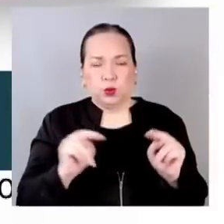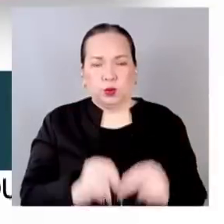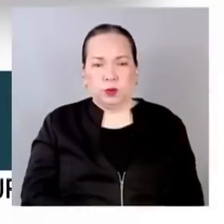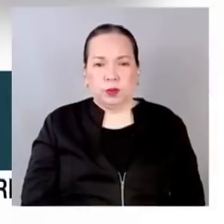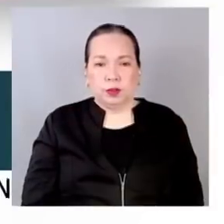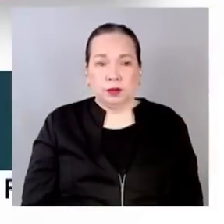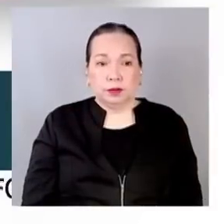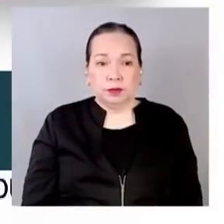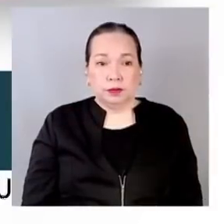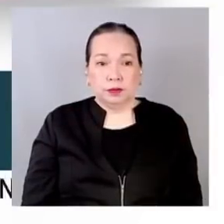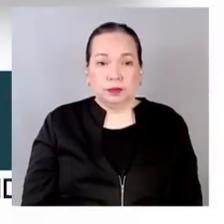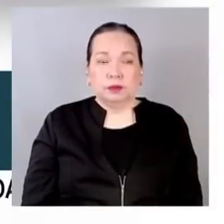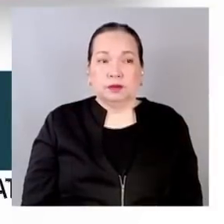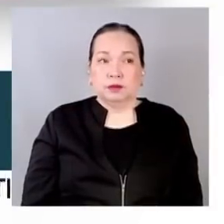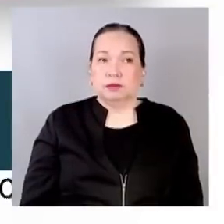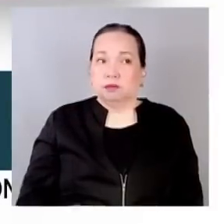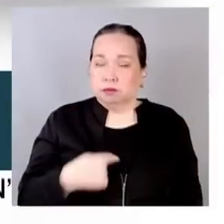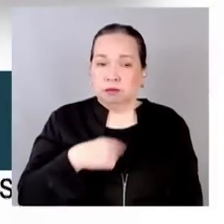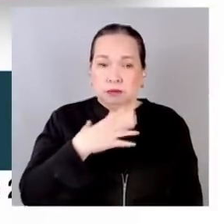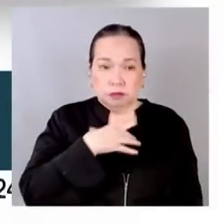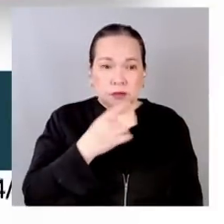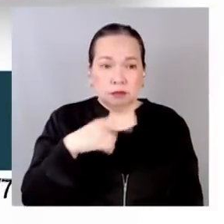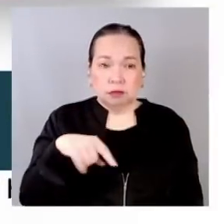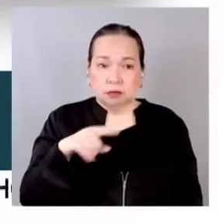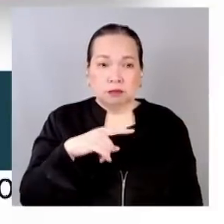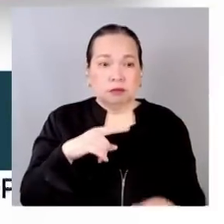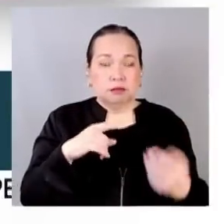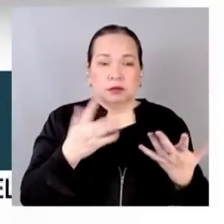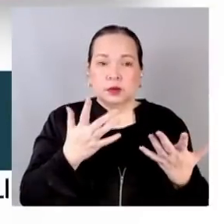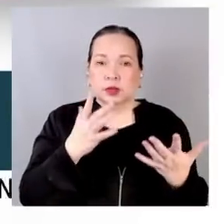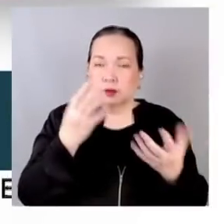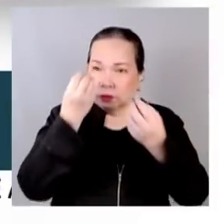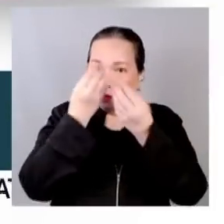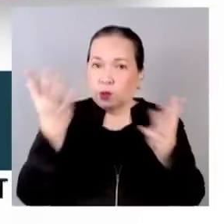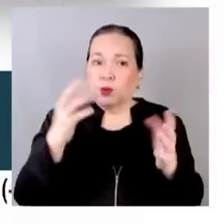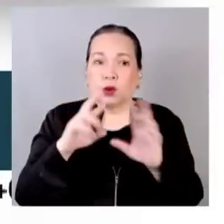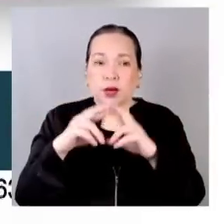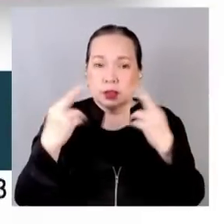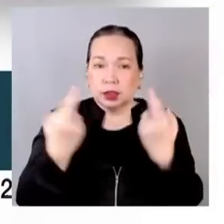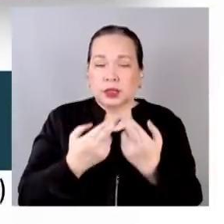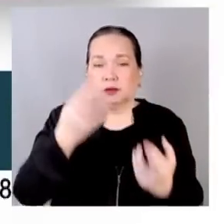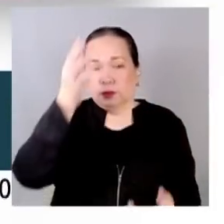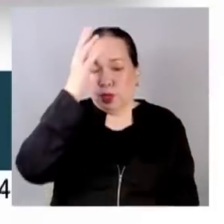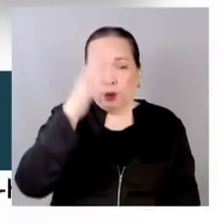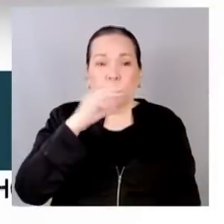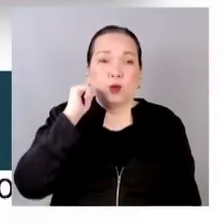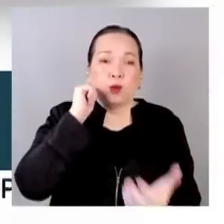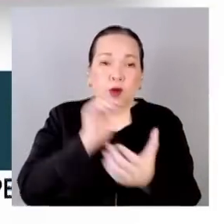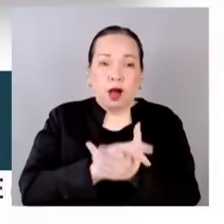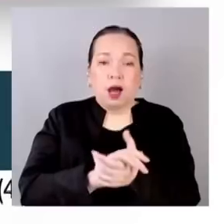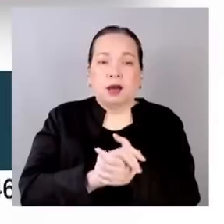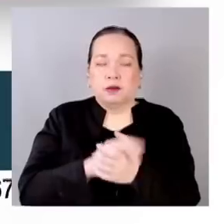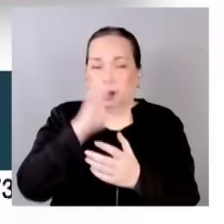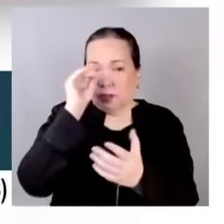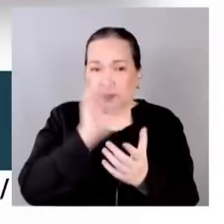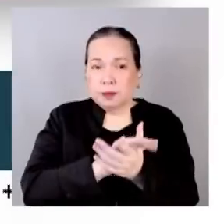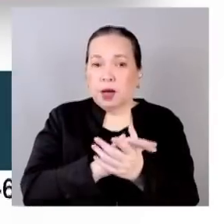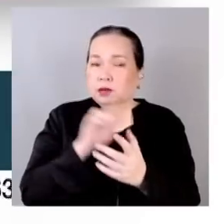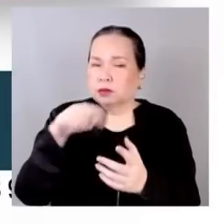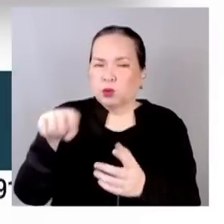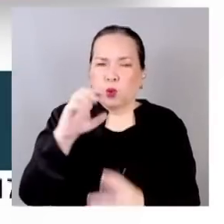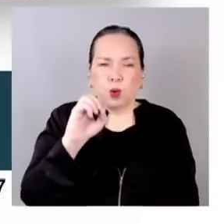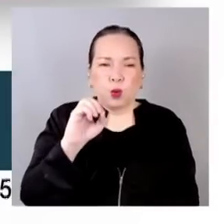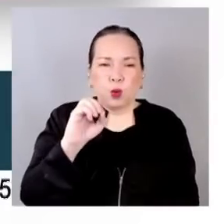I would like to assure the relatives, the parents, the wives, or the husband of our OFWs